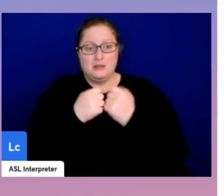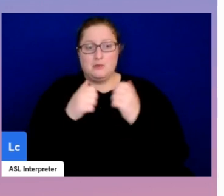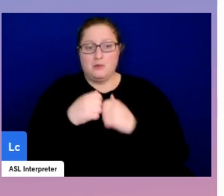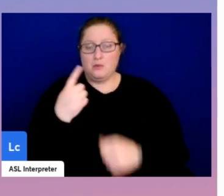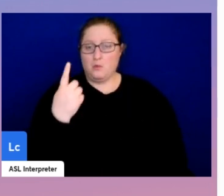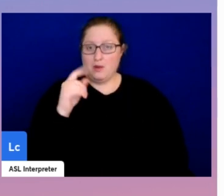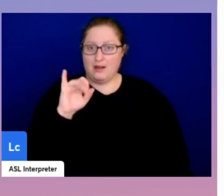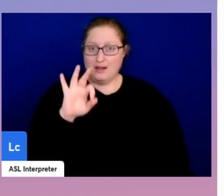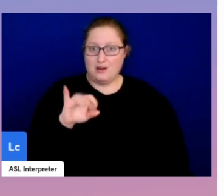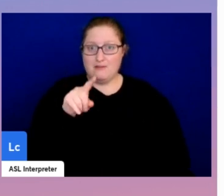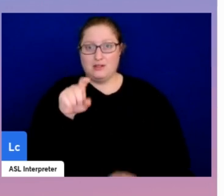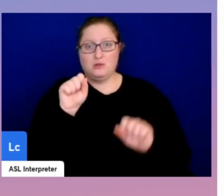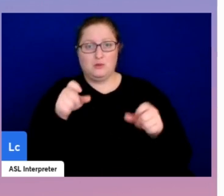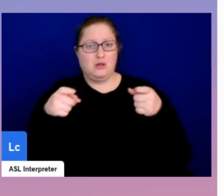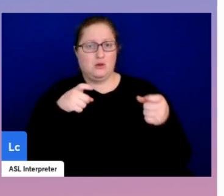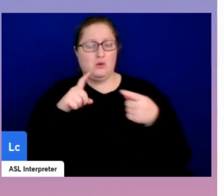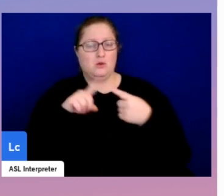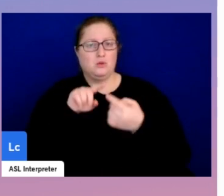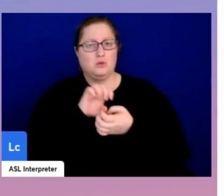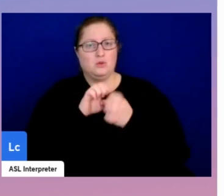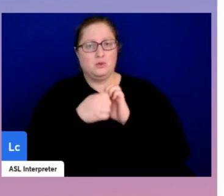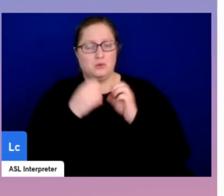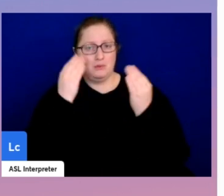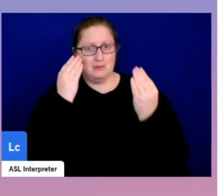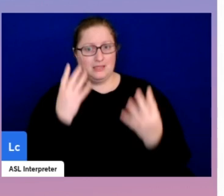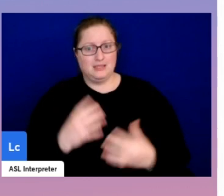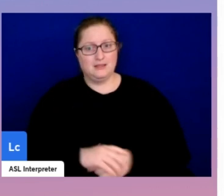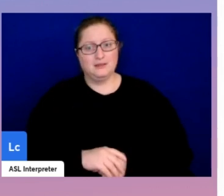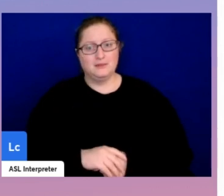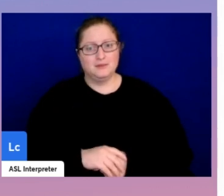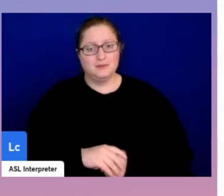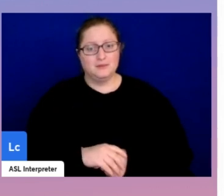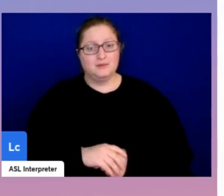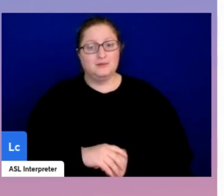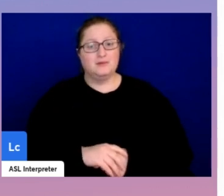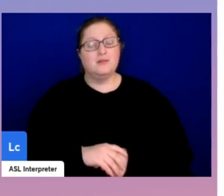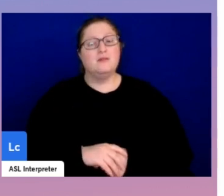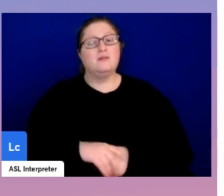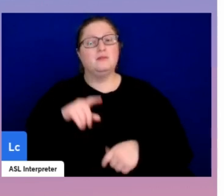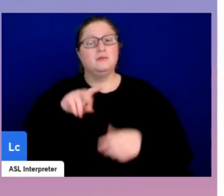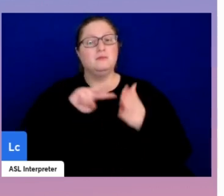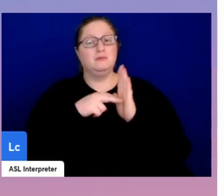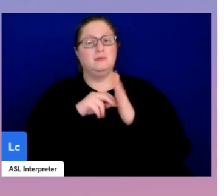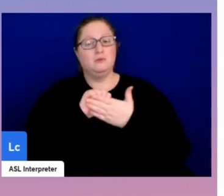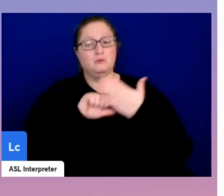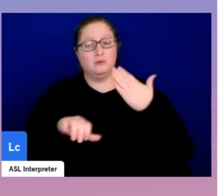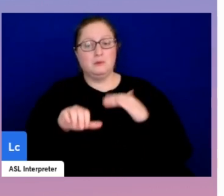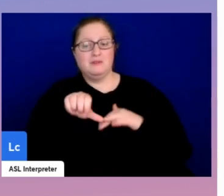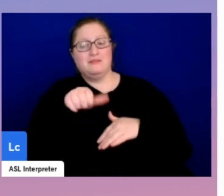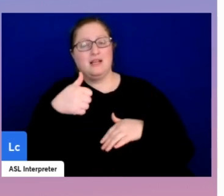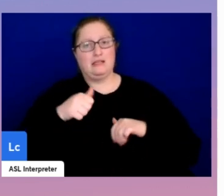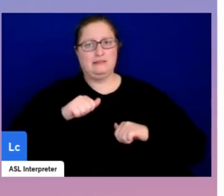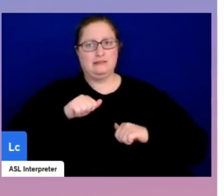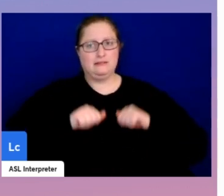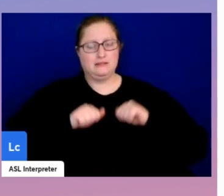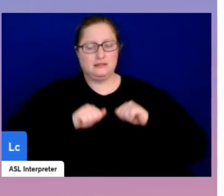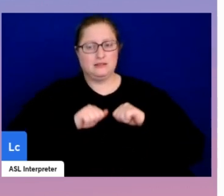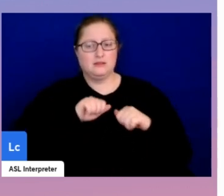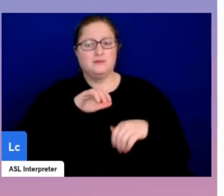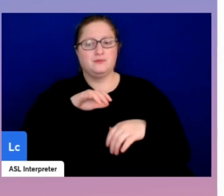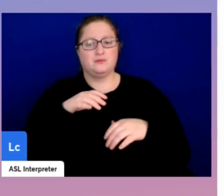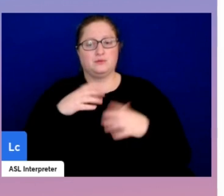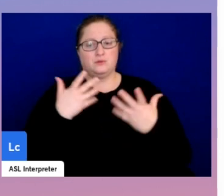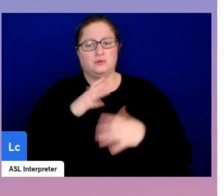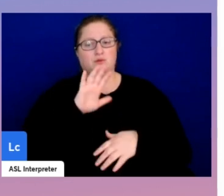that you control to encrypt data. By doing this, you remove any uncertainties on what your stance is on data